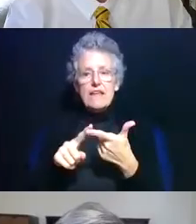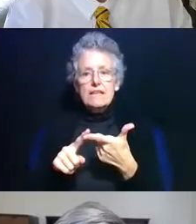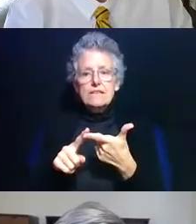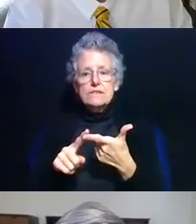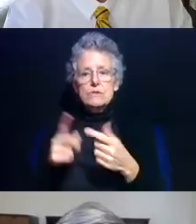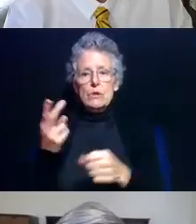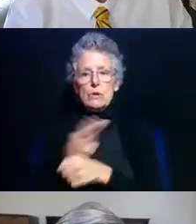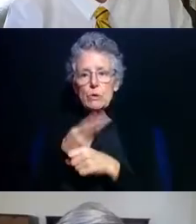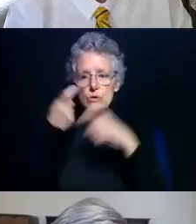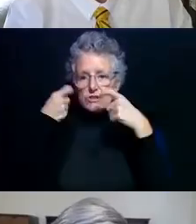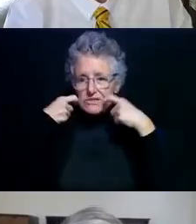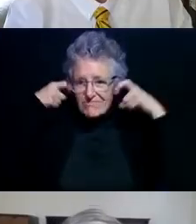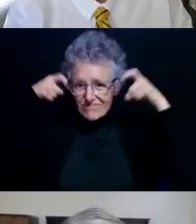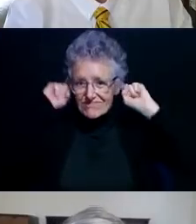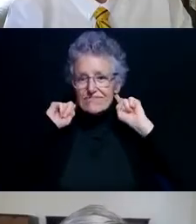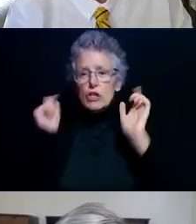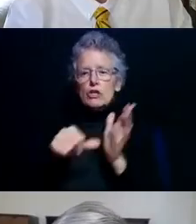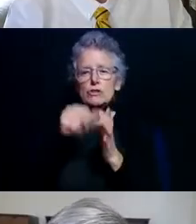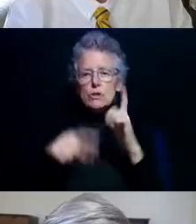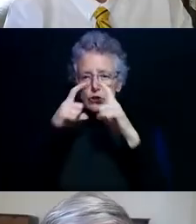an ear loop or surgical mask, which